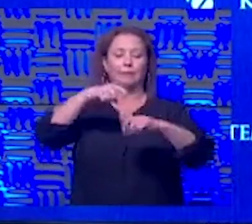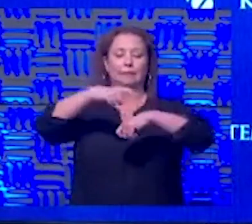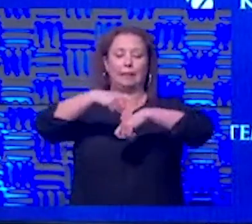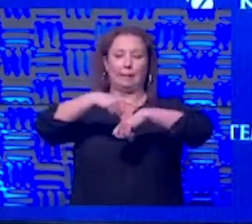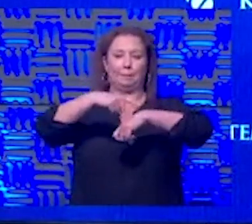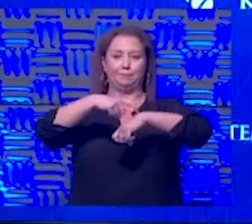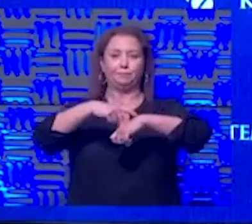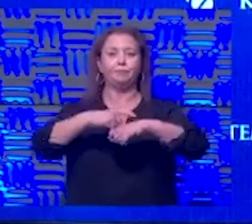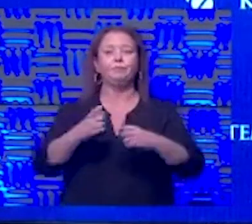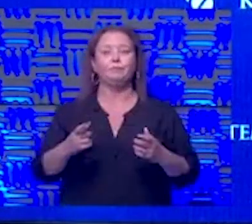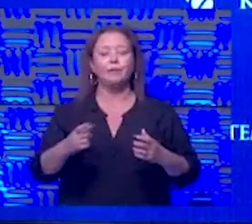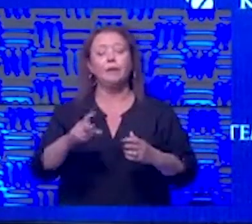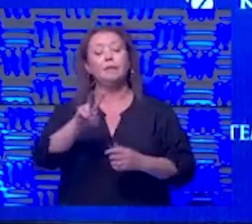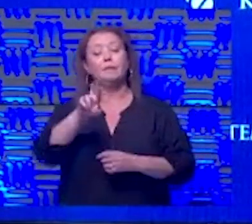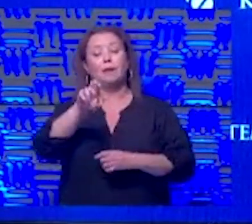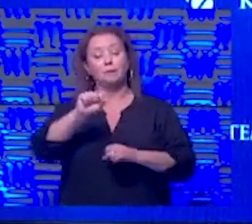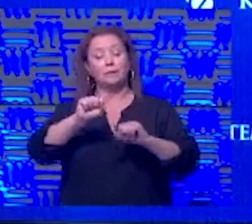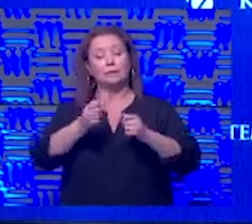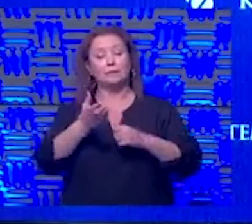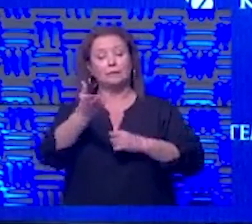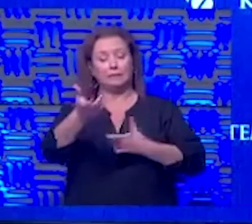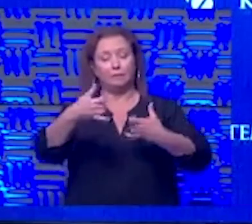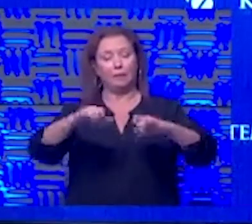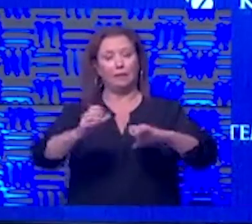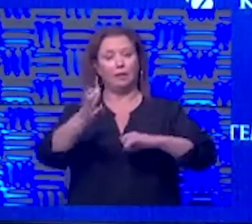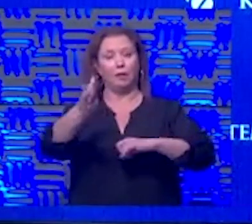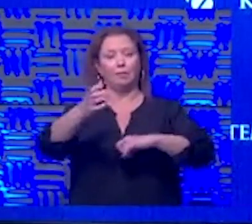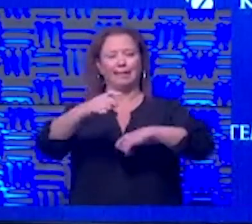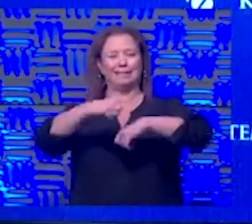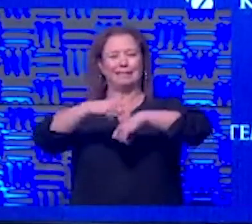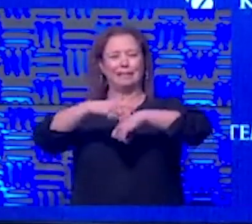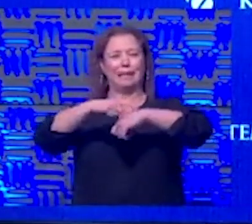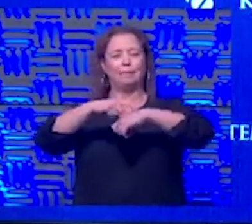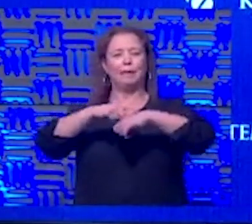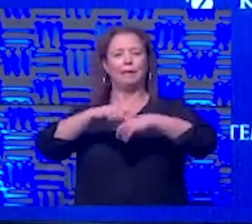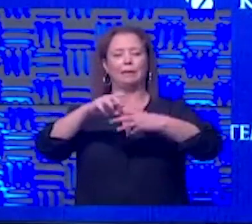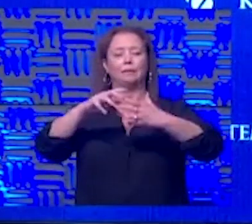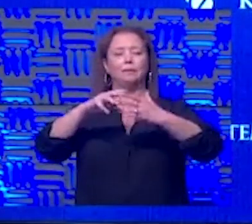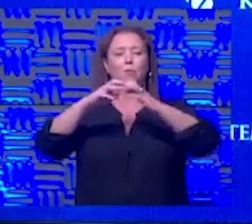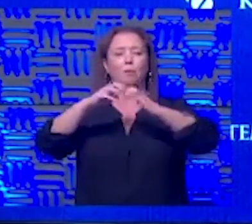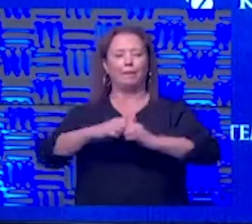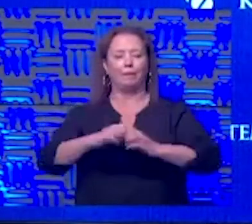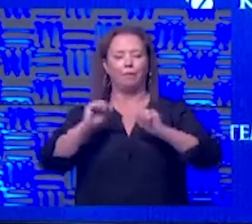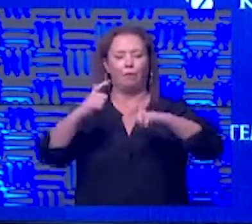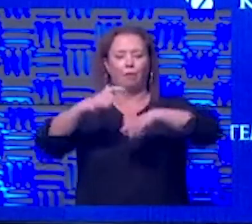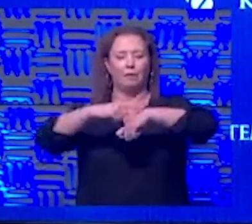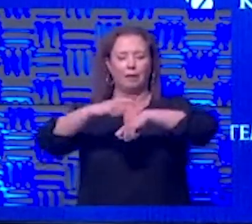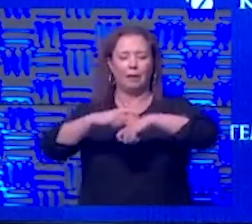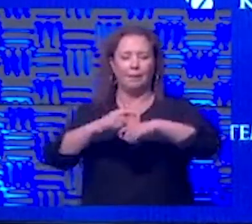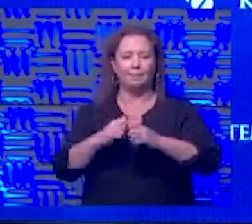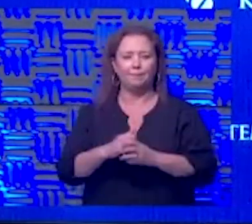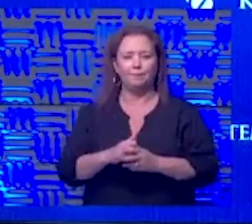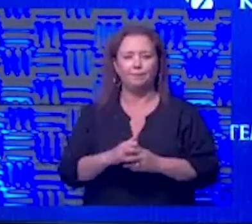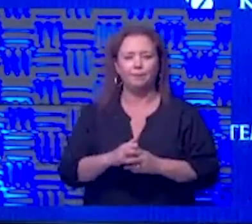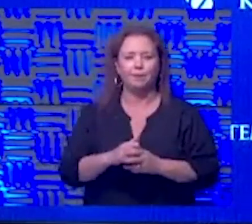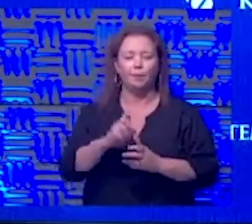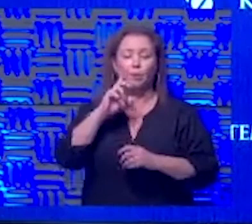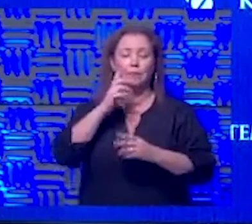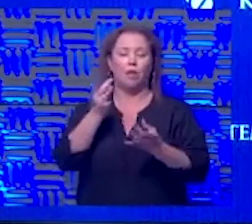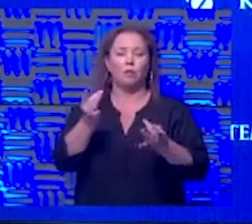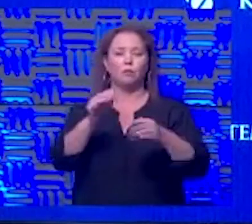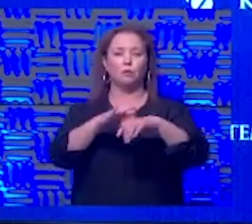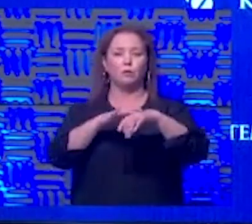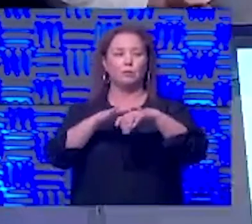thought. Not that the virus can't still be there, but its ability to be infectious is deteriorating rapidly outside once it's on a